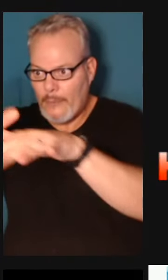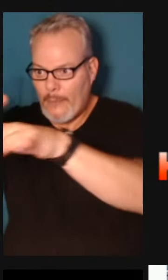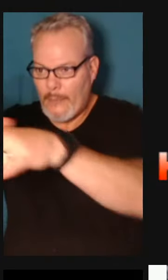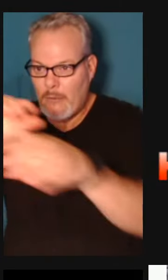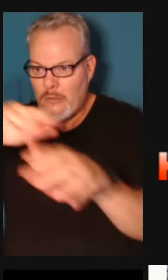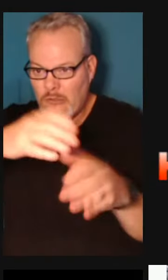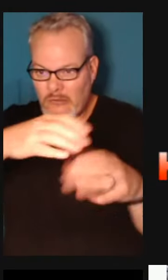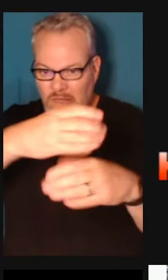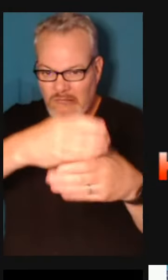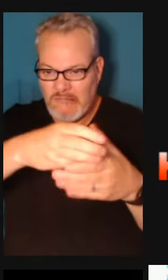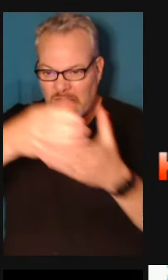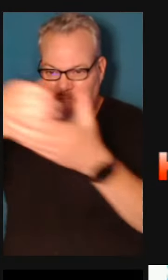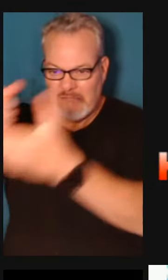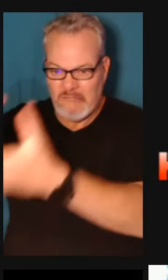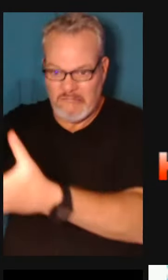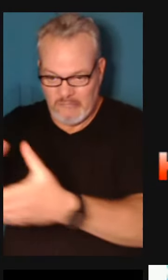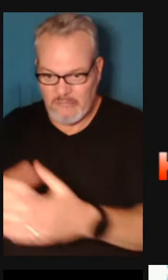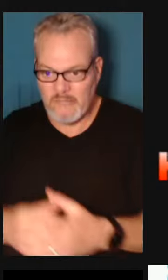background.